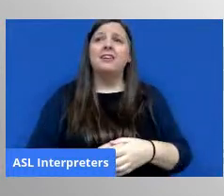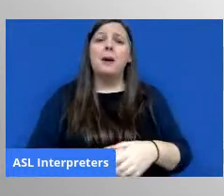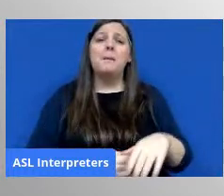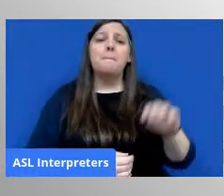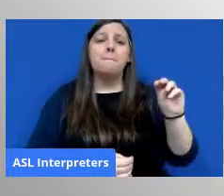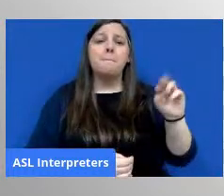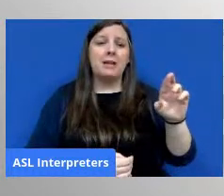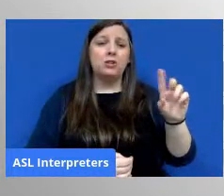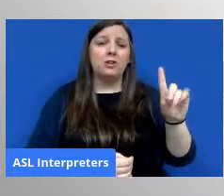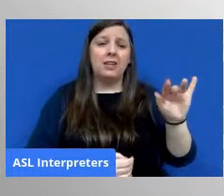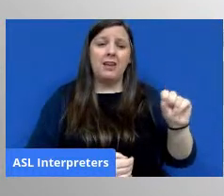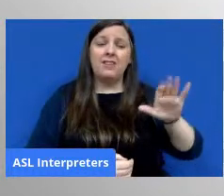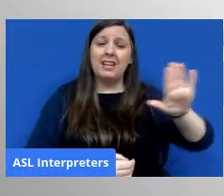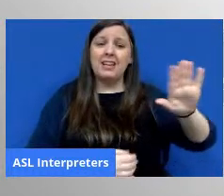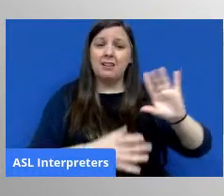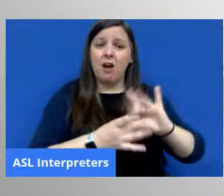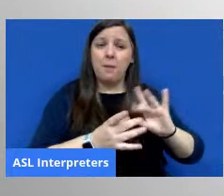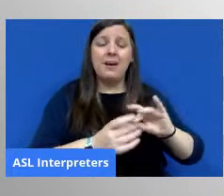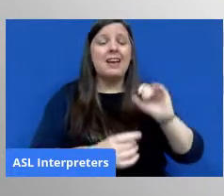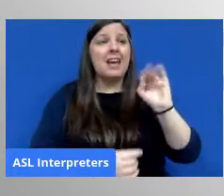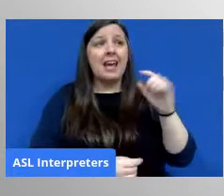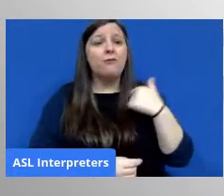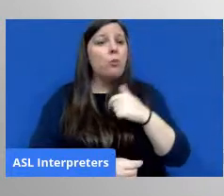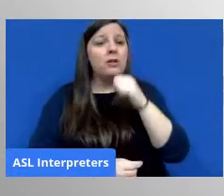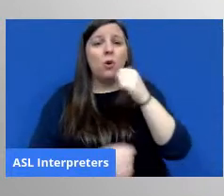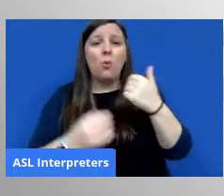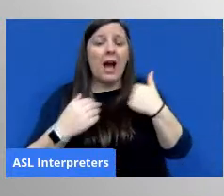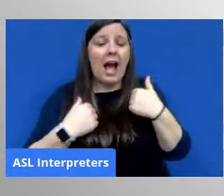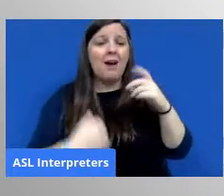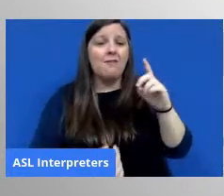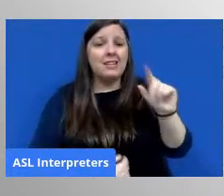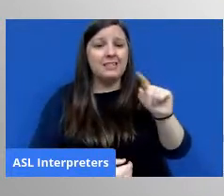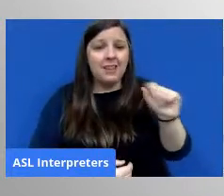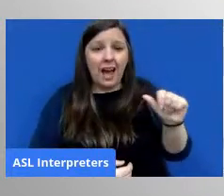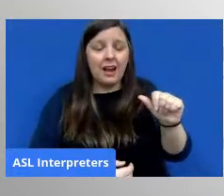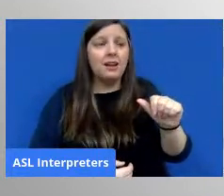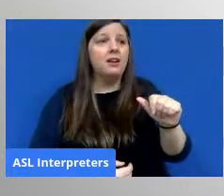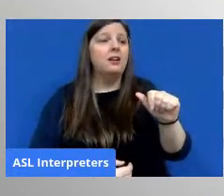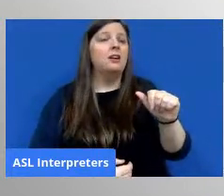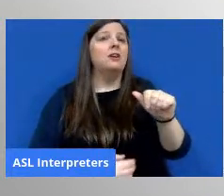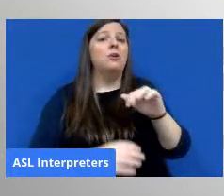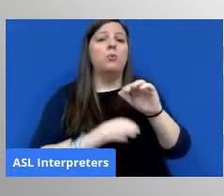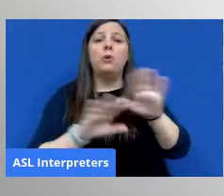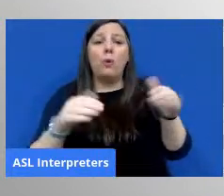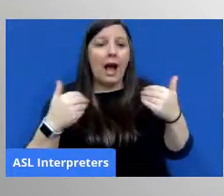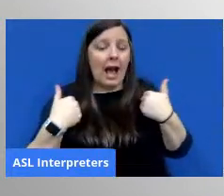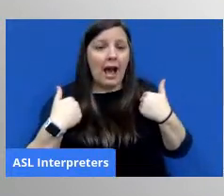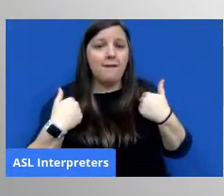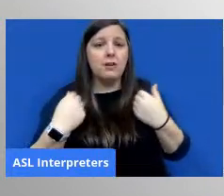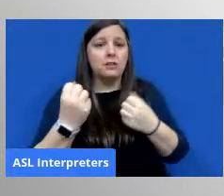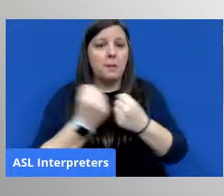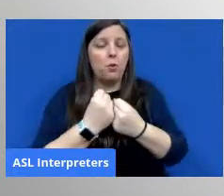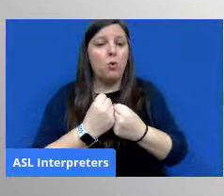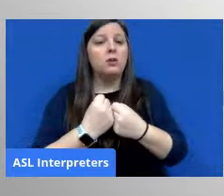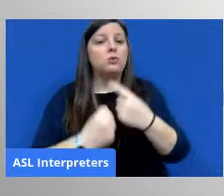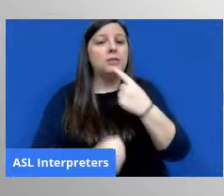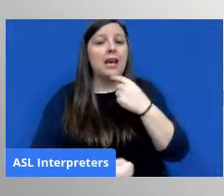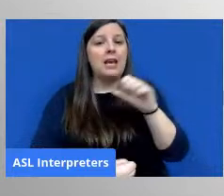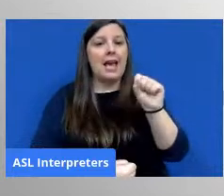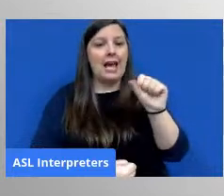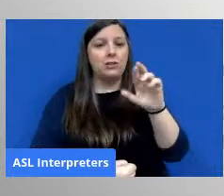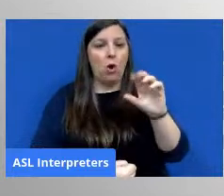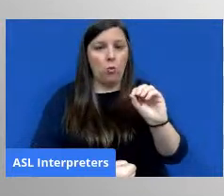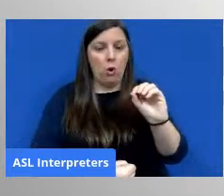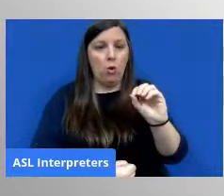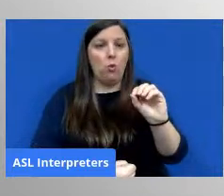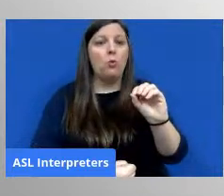we don't have the data and anecdotal evidence and the support to say SRO officers are